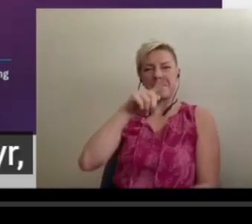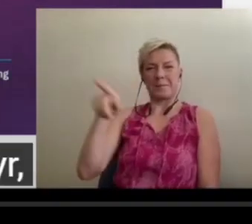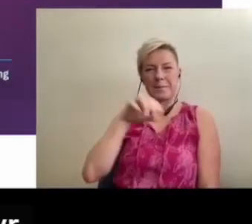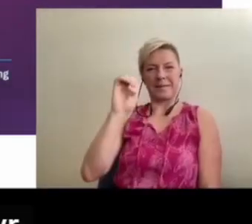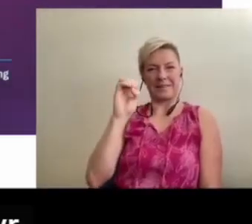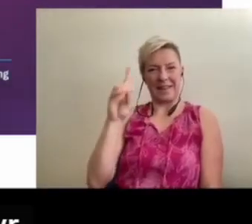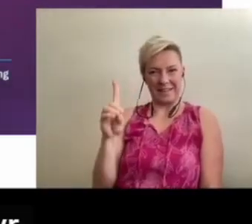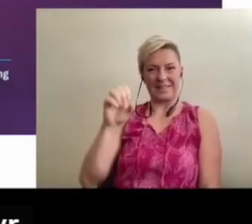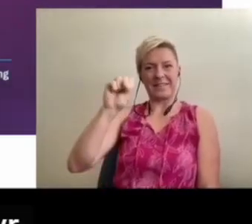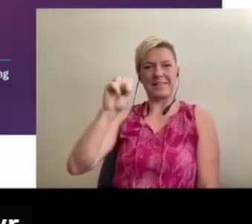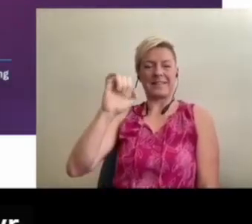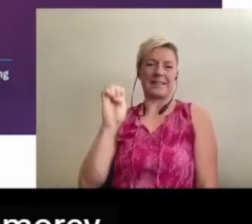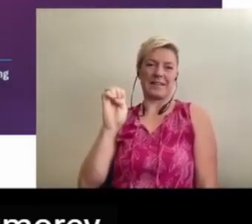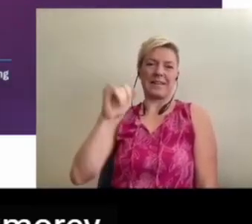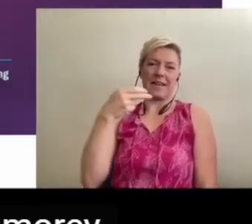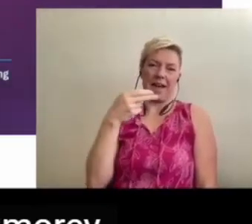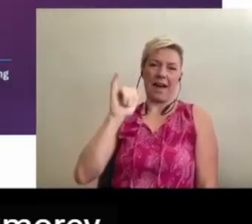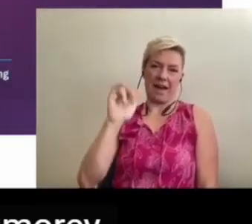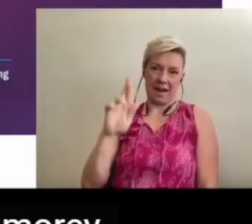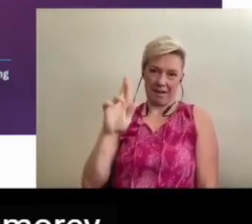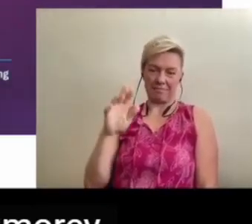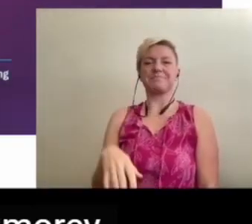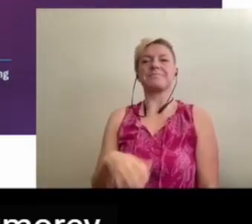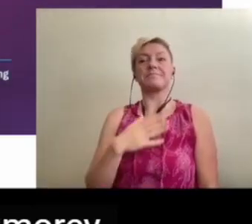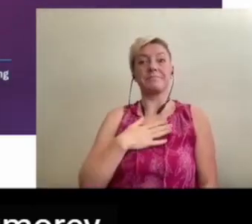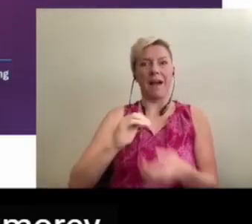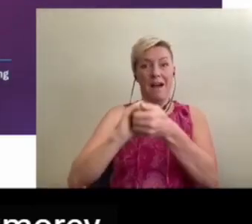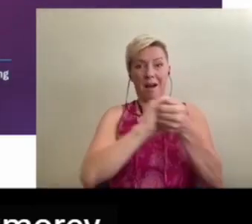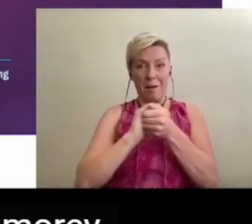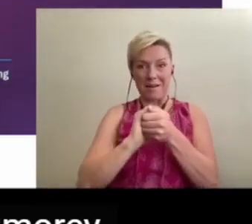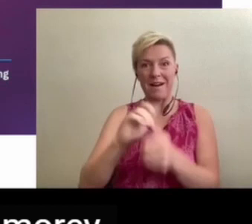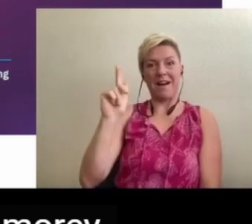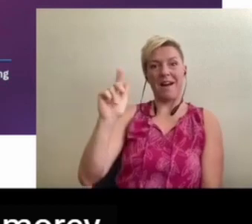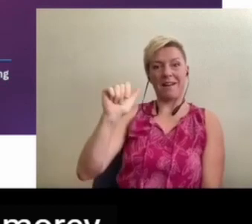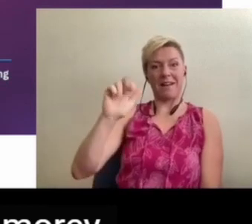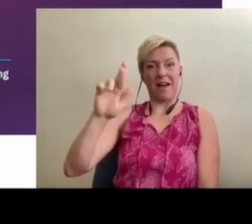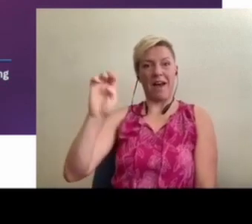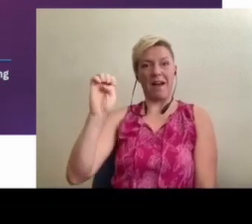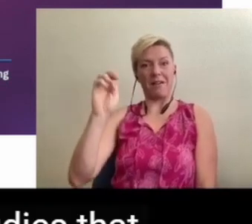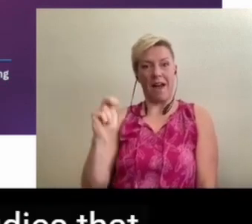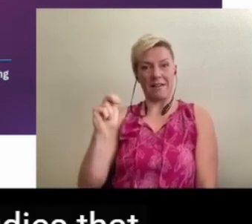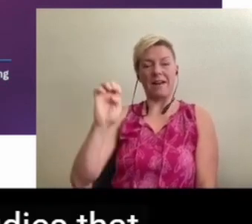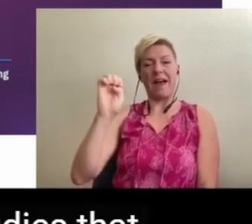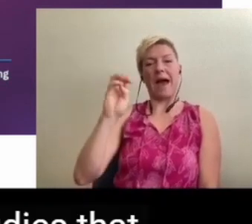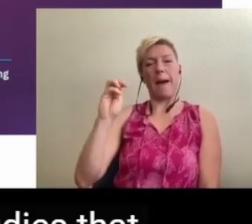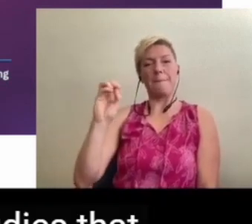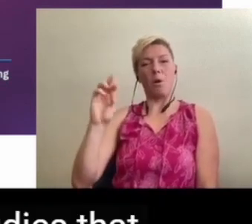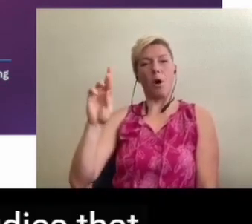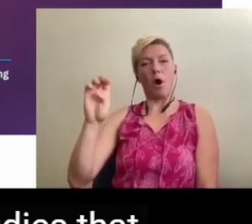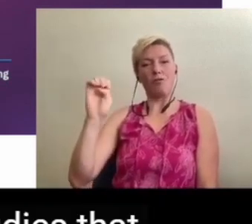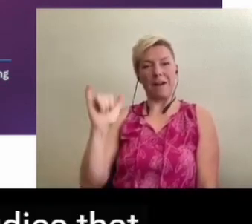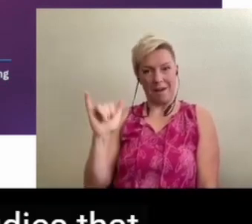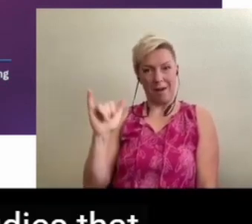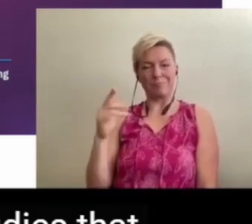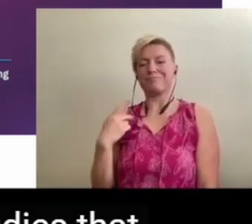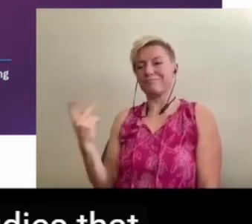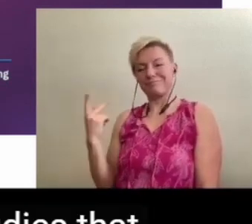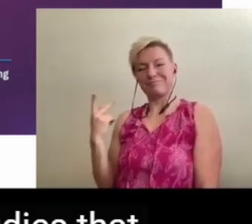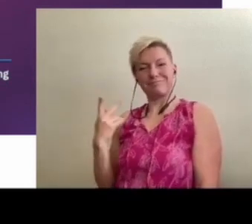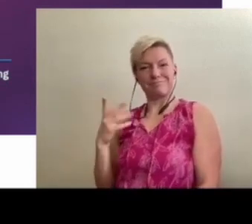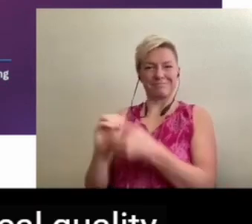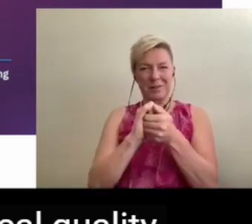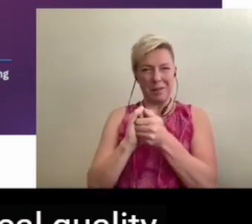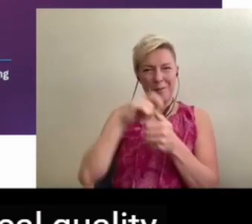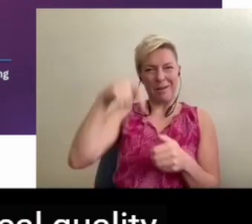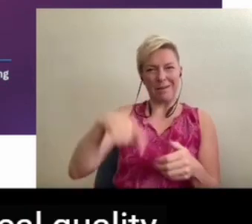Hello, my name is Atsa here, and my collaborator is Karen Emery. And today I'm going to present two